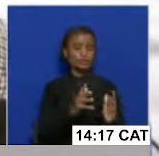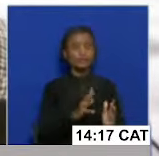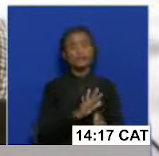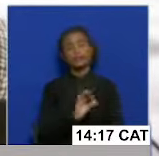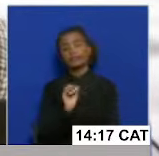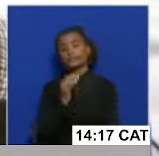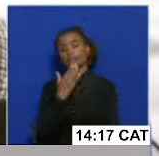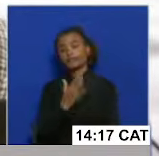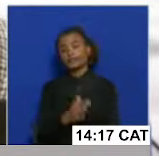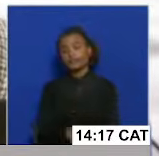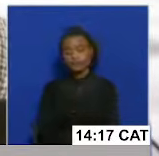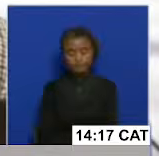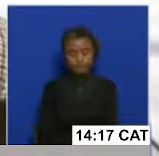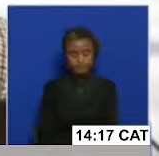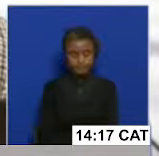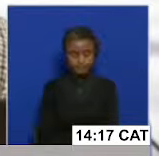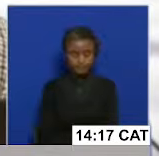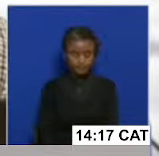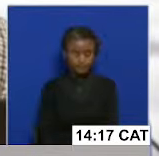President. Thank you, Commissioner.